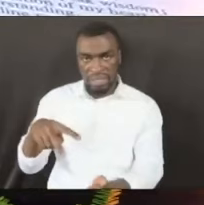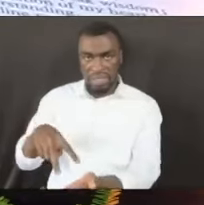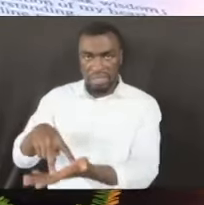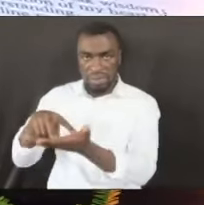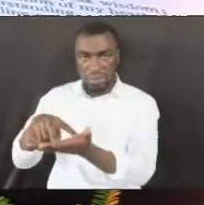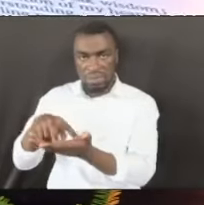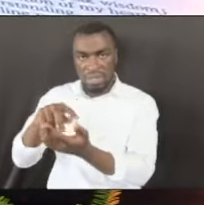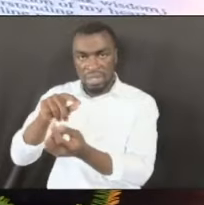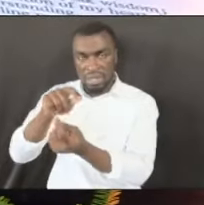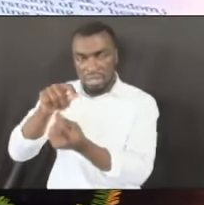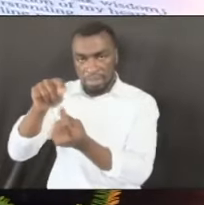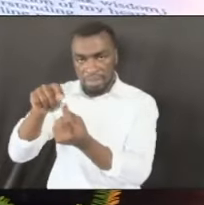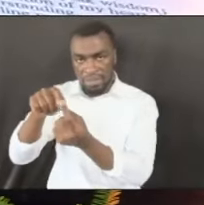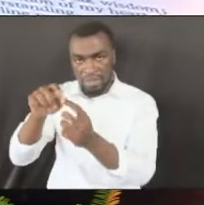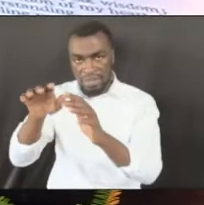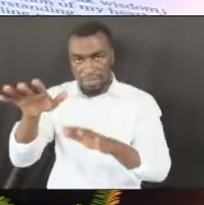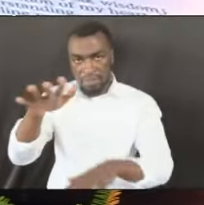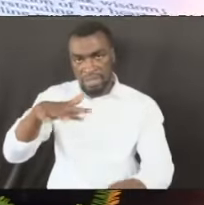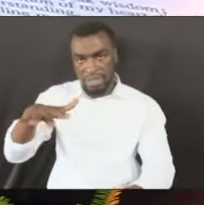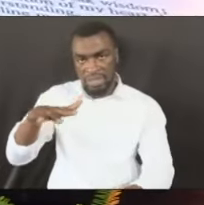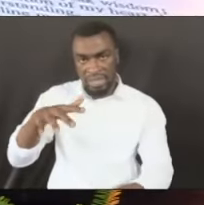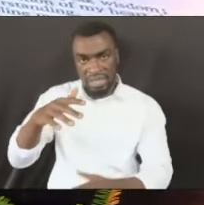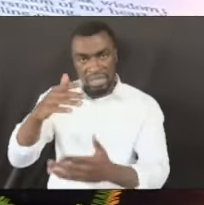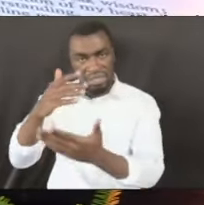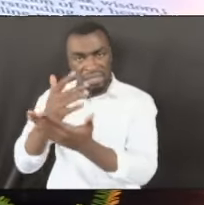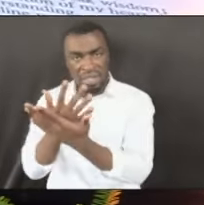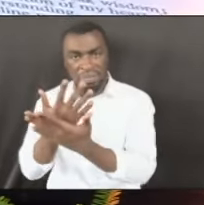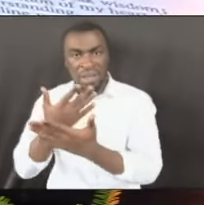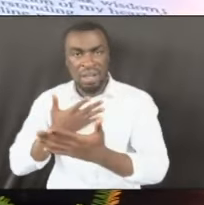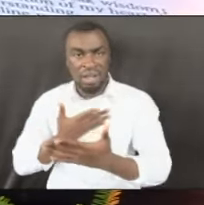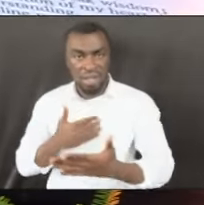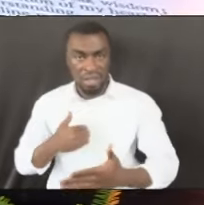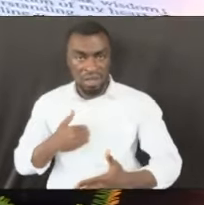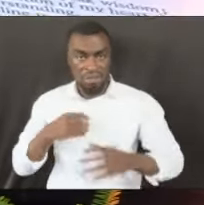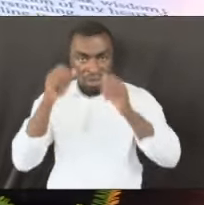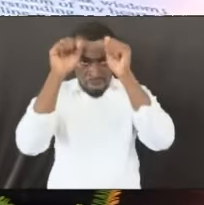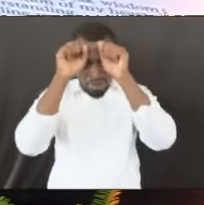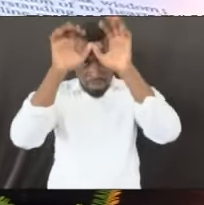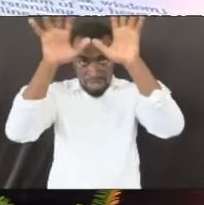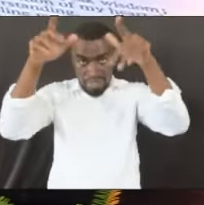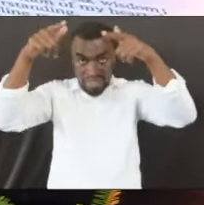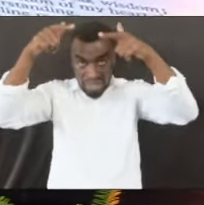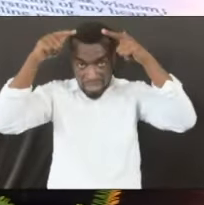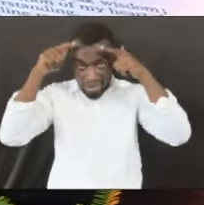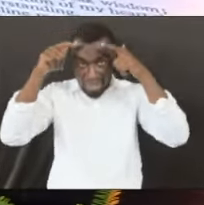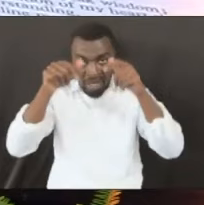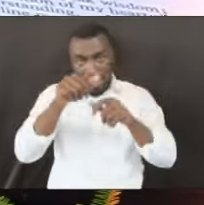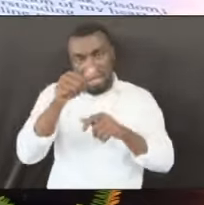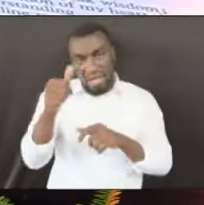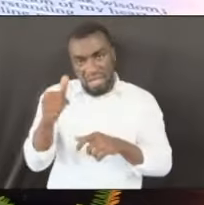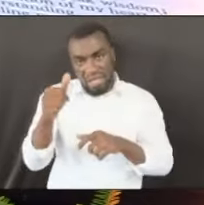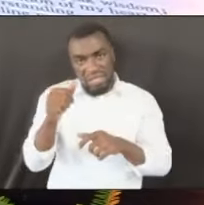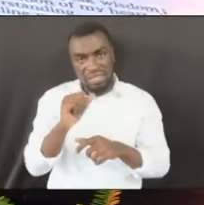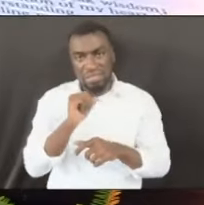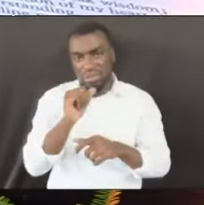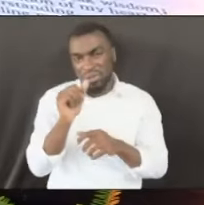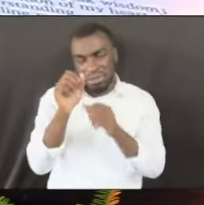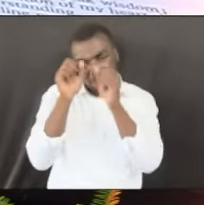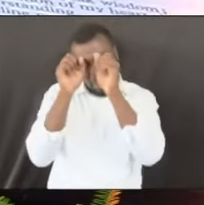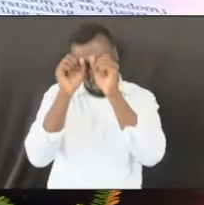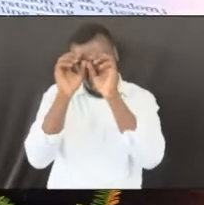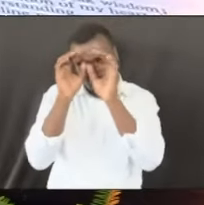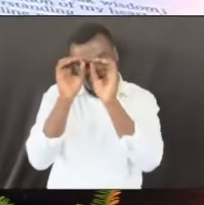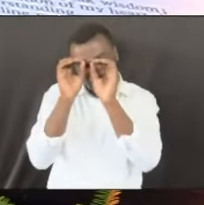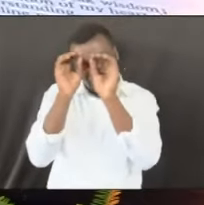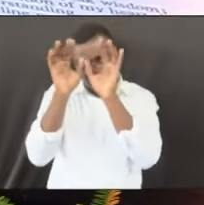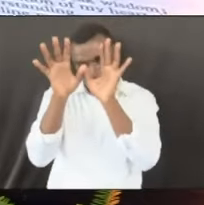square. Some of them had very bright crowns, others not so bright. Our crowns, in